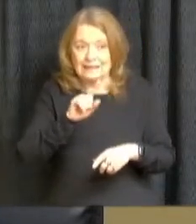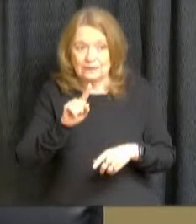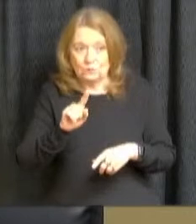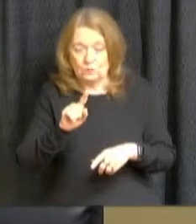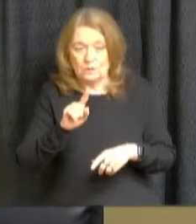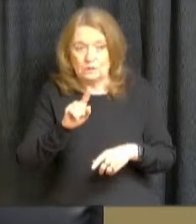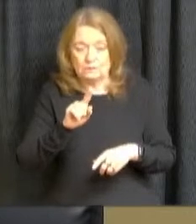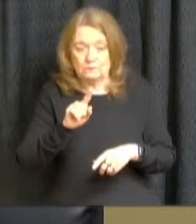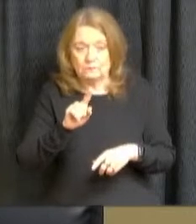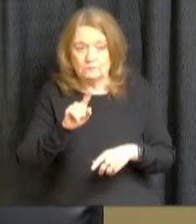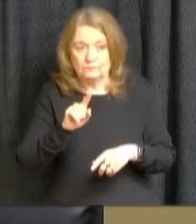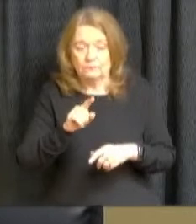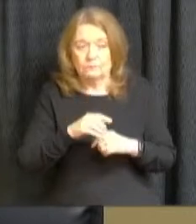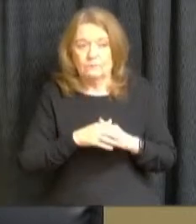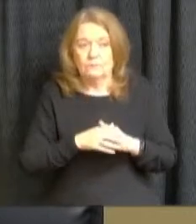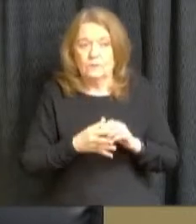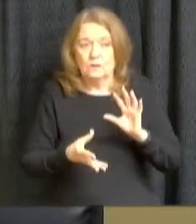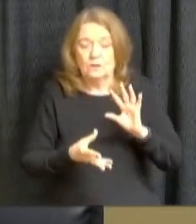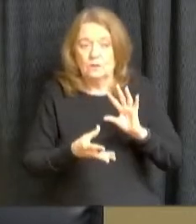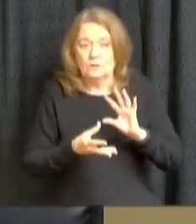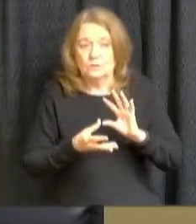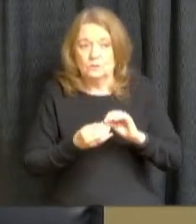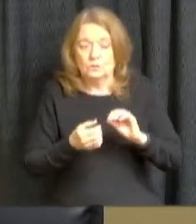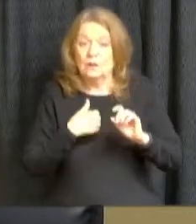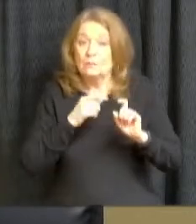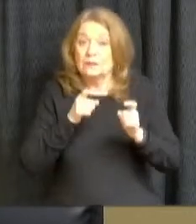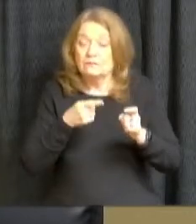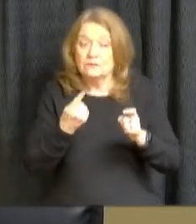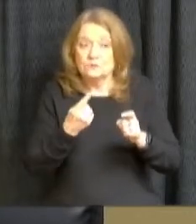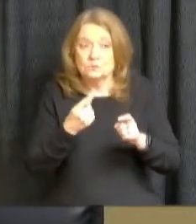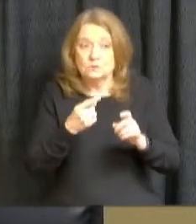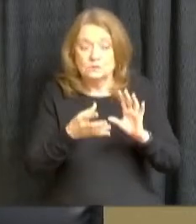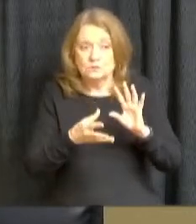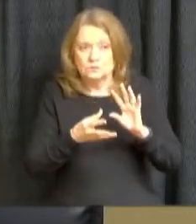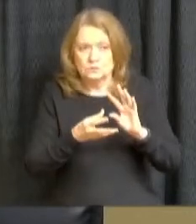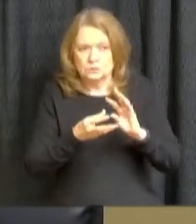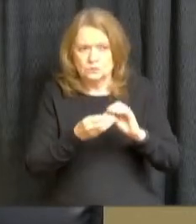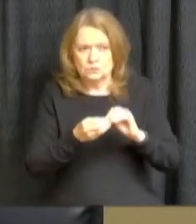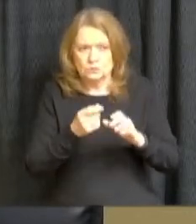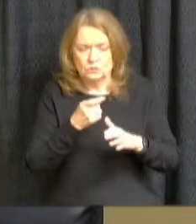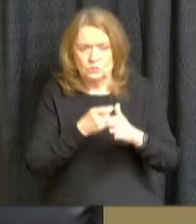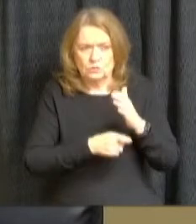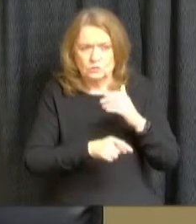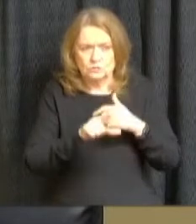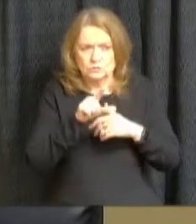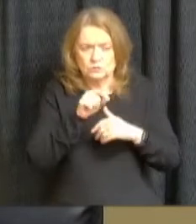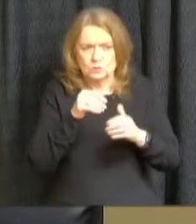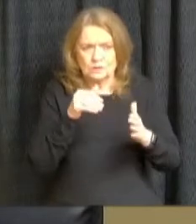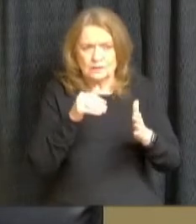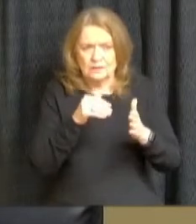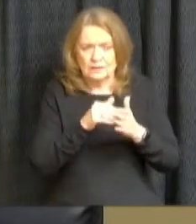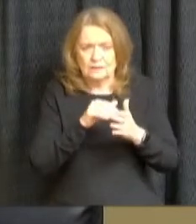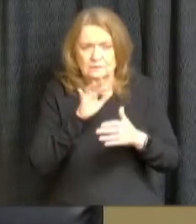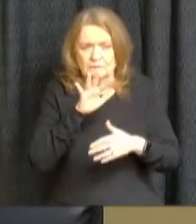981.50. Total, I'm gonna give this one, total tire cost was